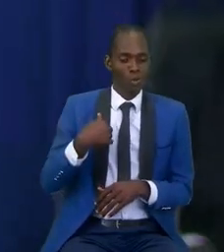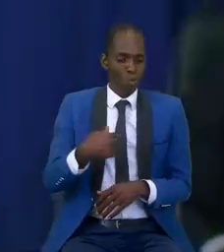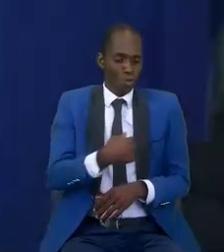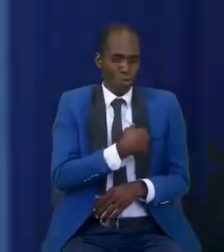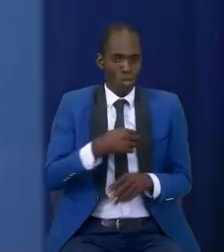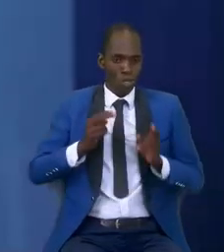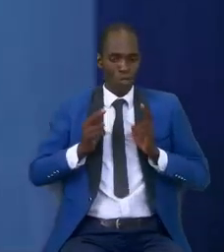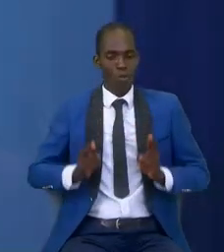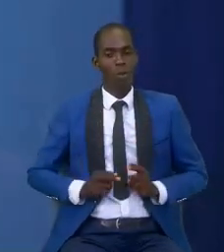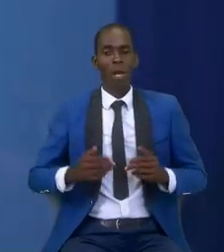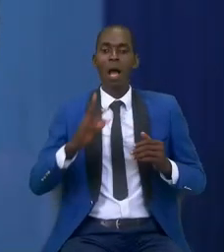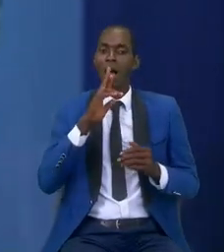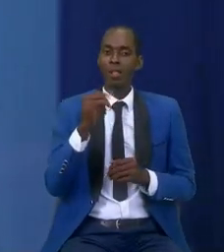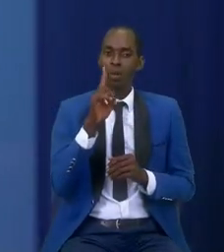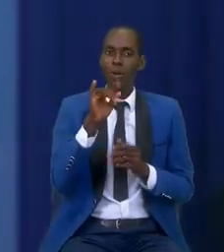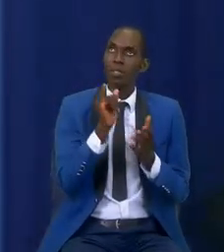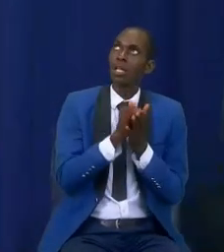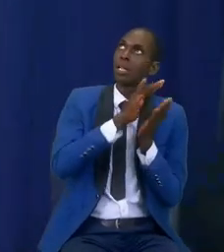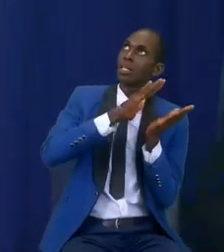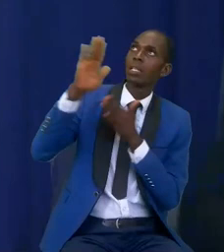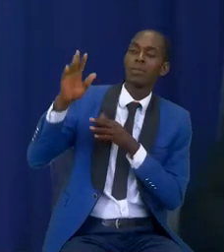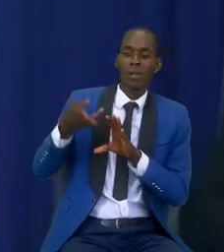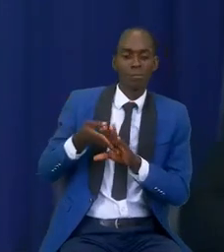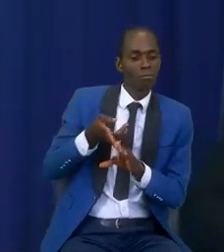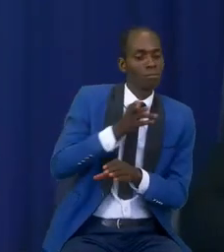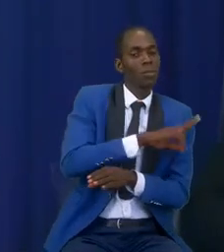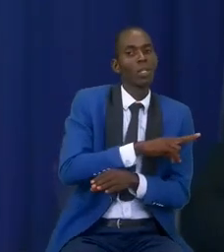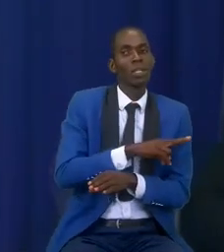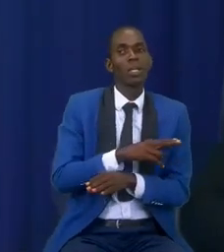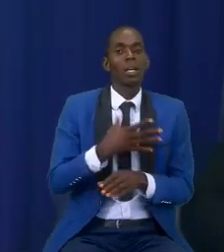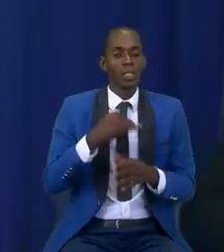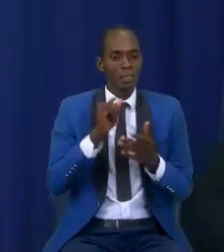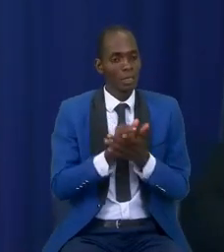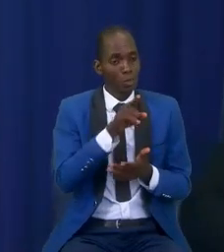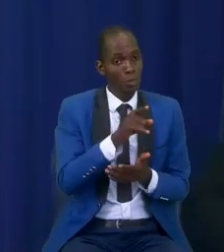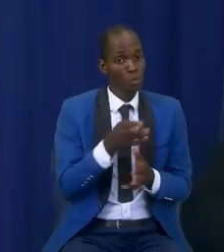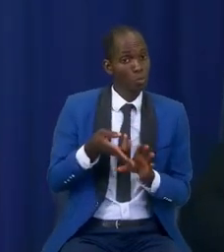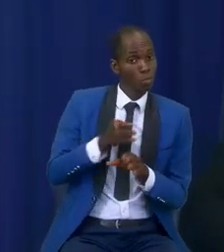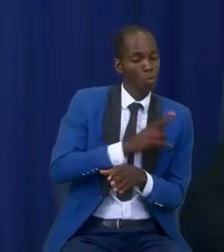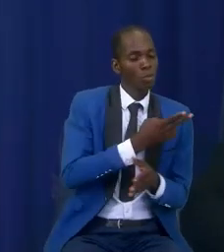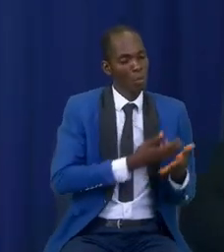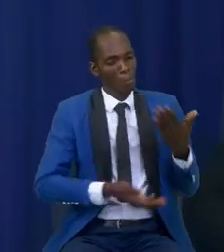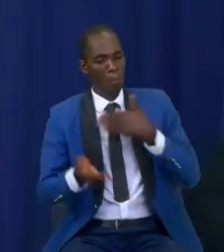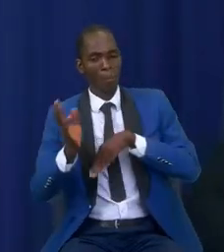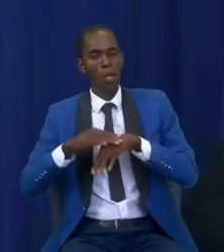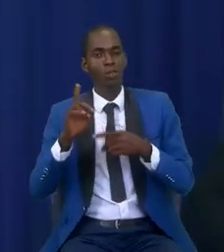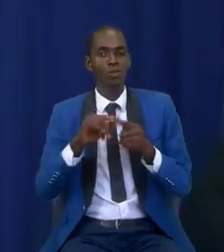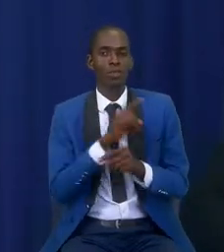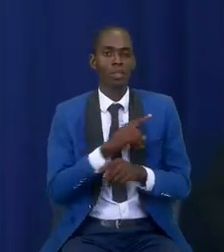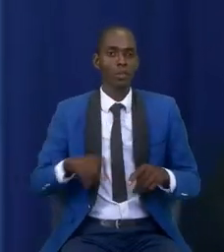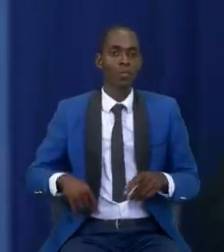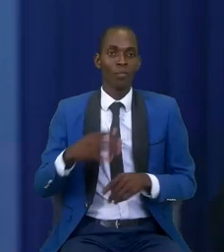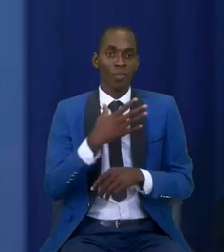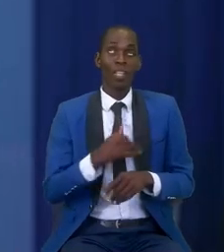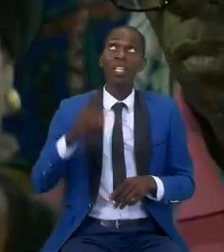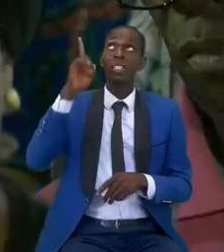return unto the Lord and He will have mercy upon him as your return tonight there will be